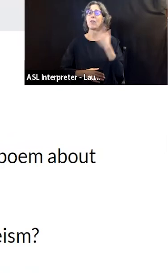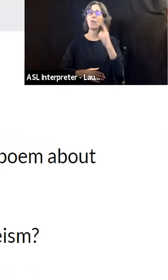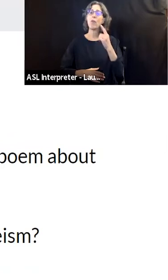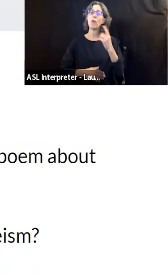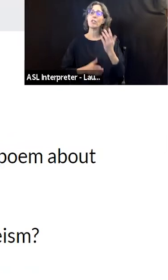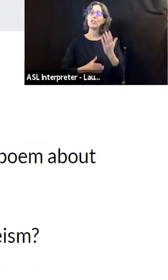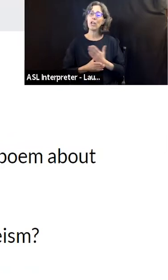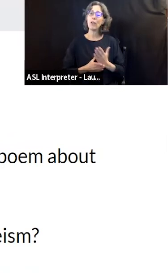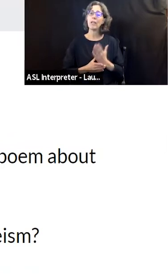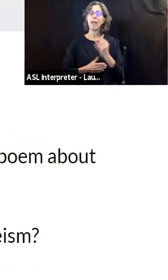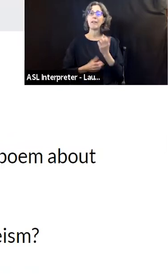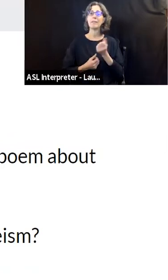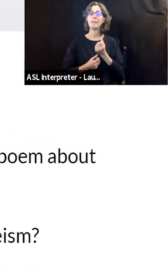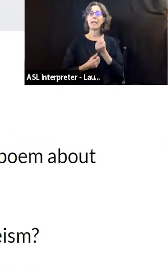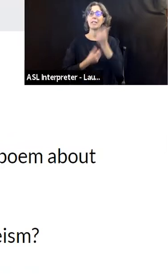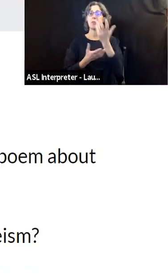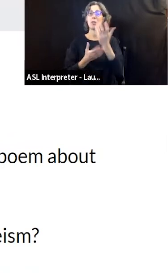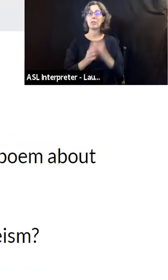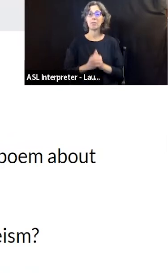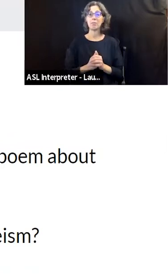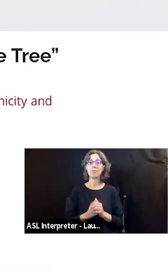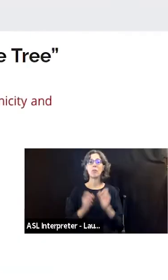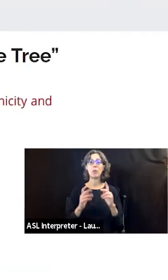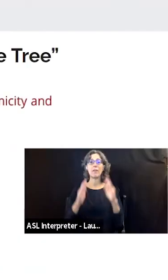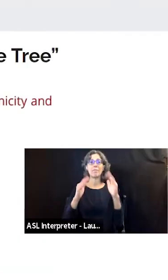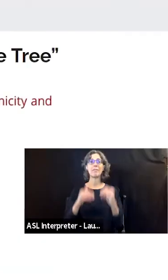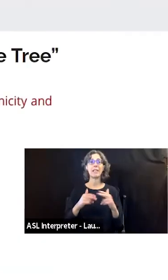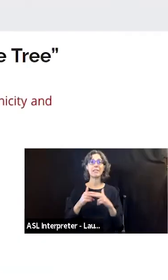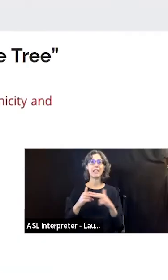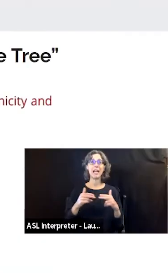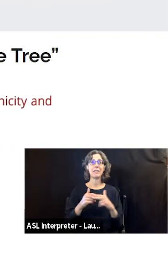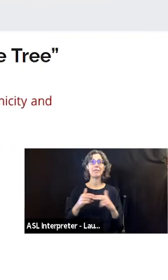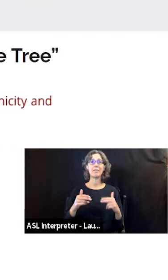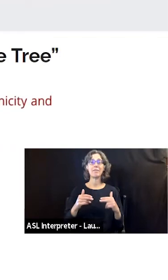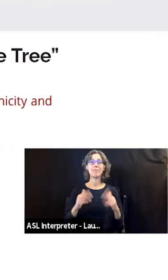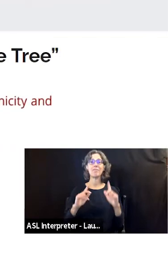sharing. Can we go to the next slide?